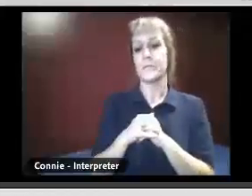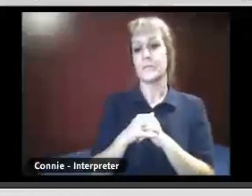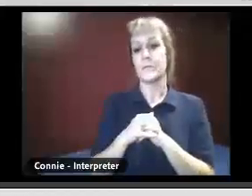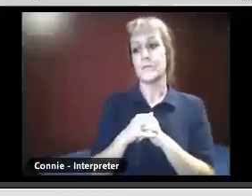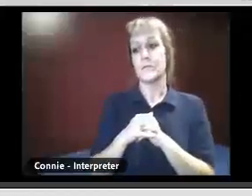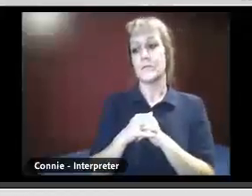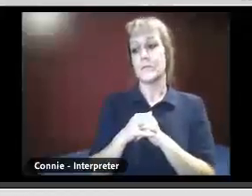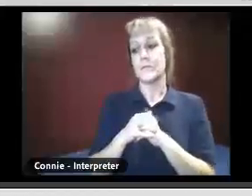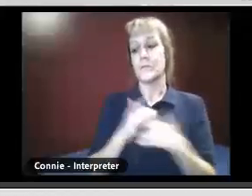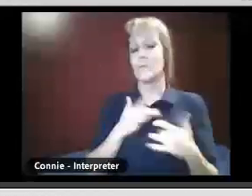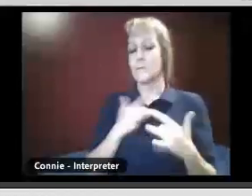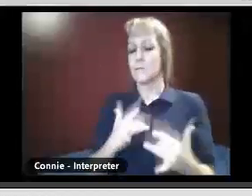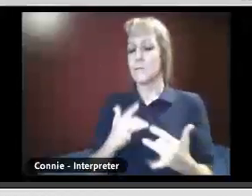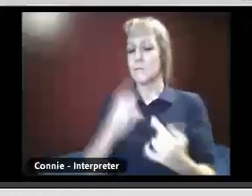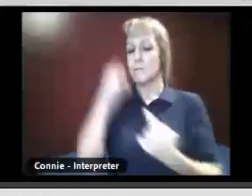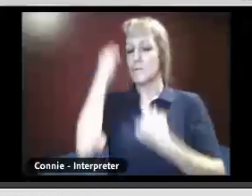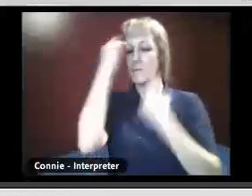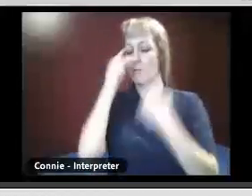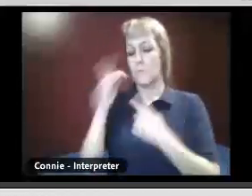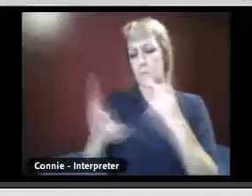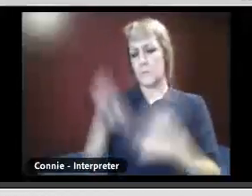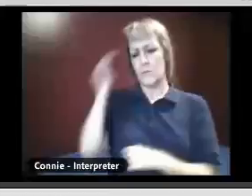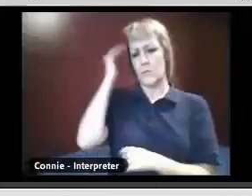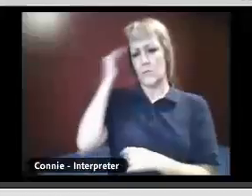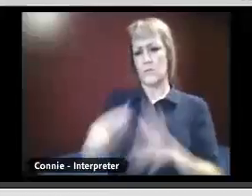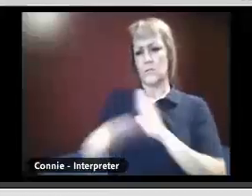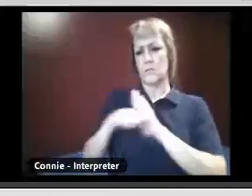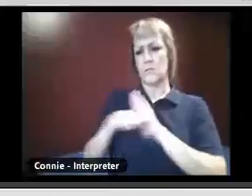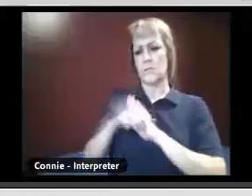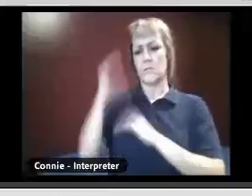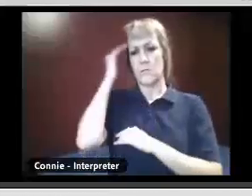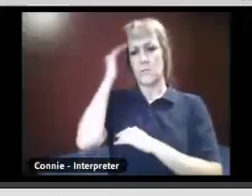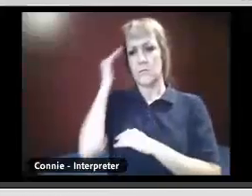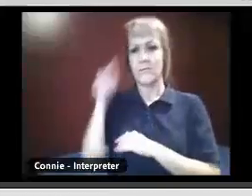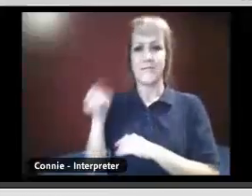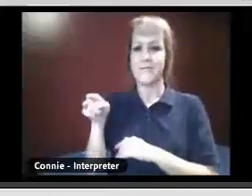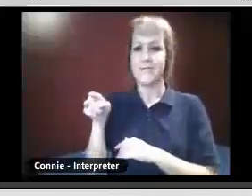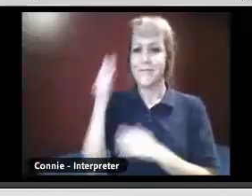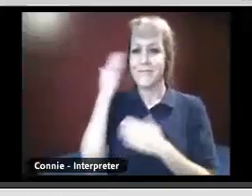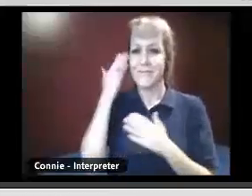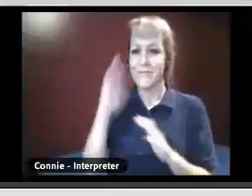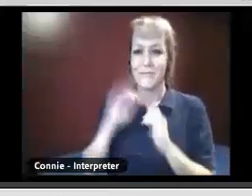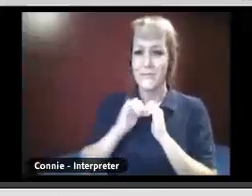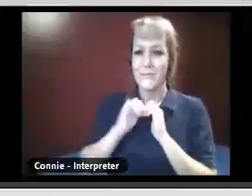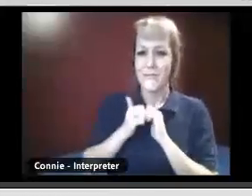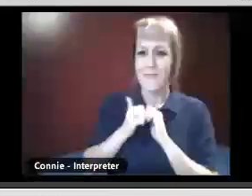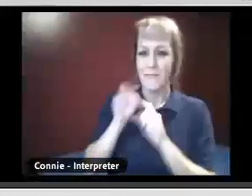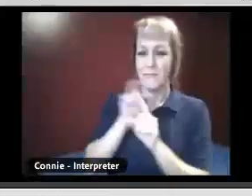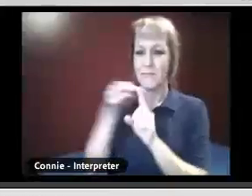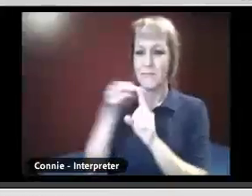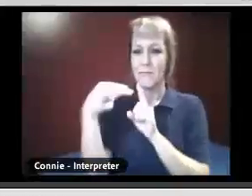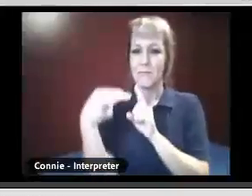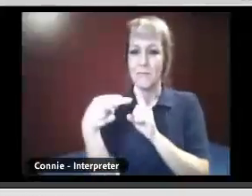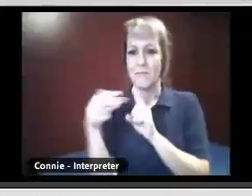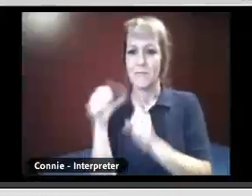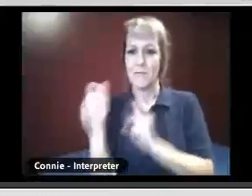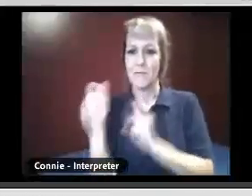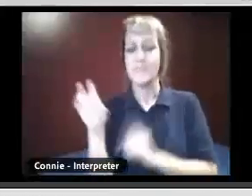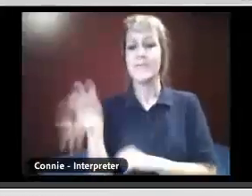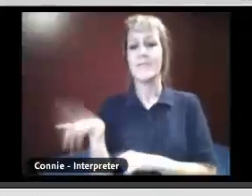not, we tend to think people know when they're being negative, or they do not know how they're being perceived by others. That's a blind